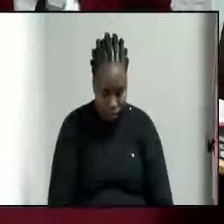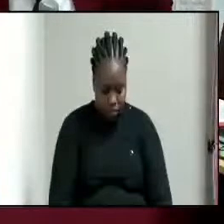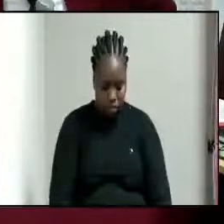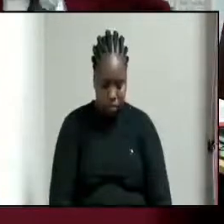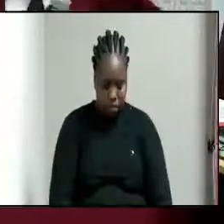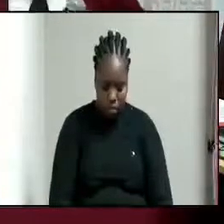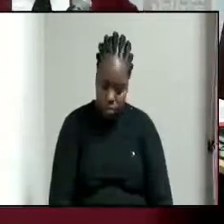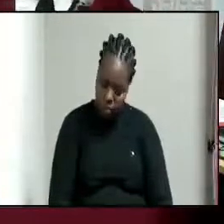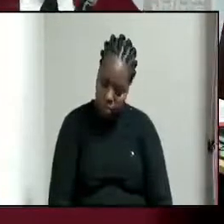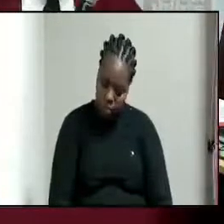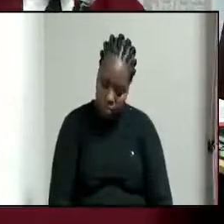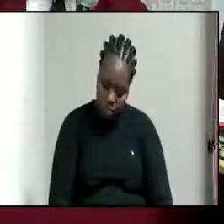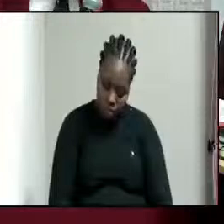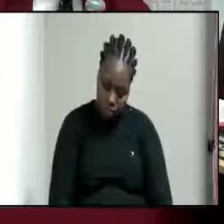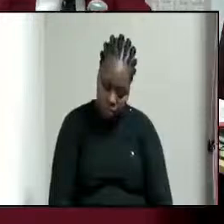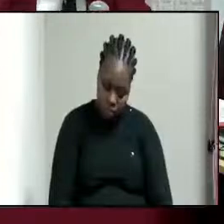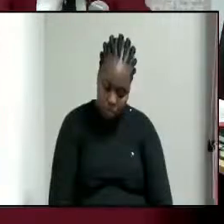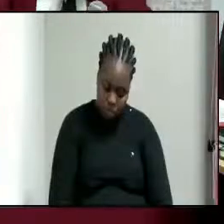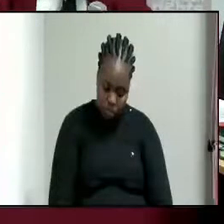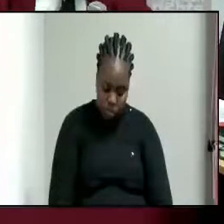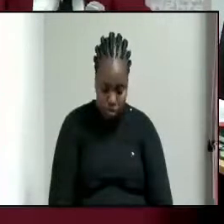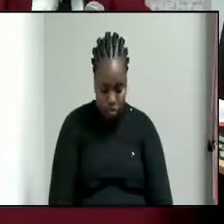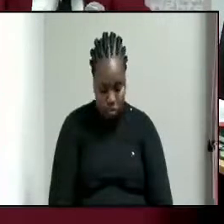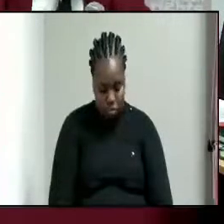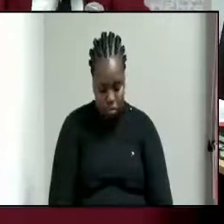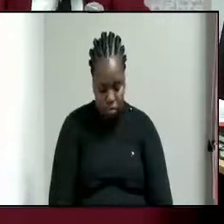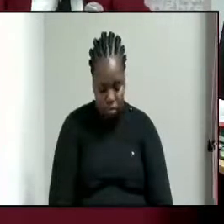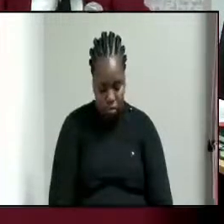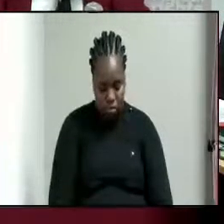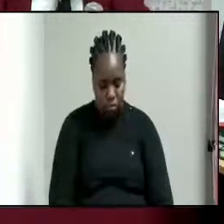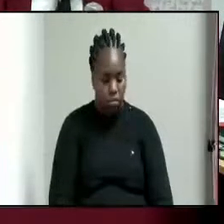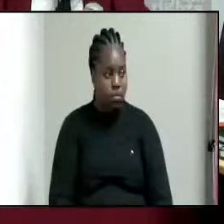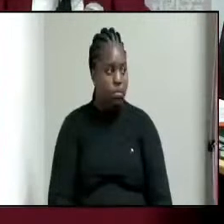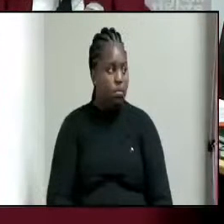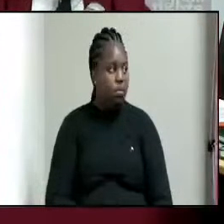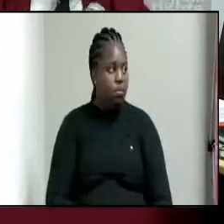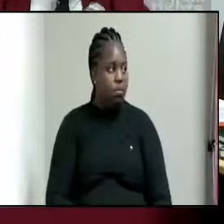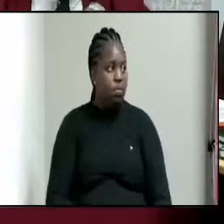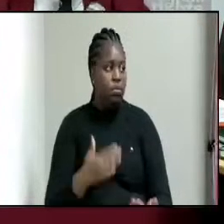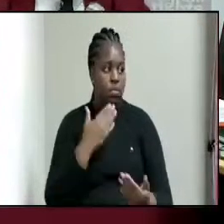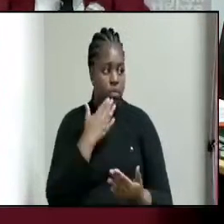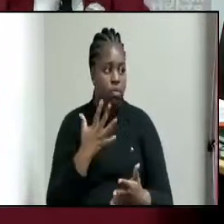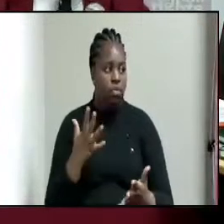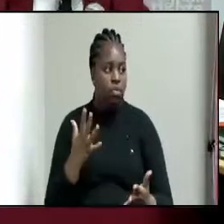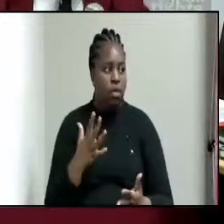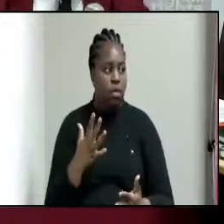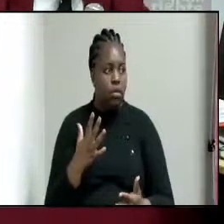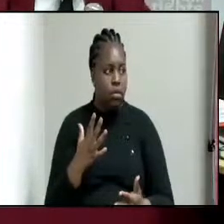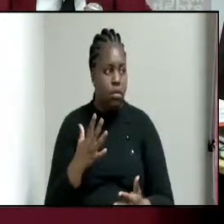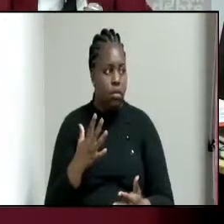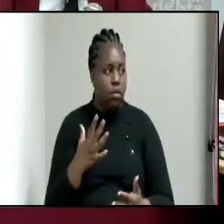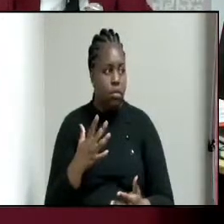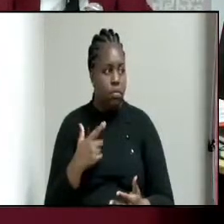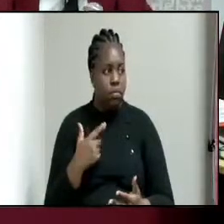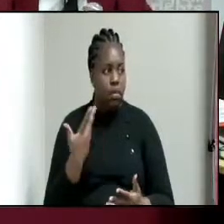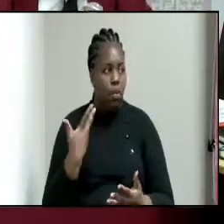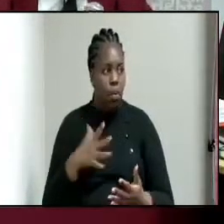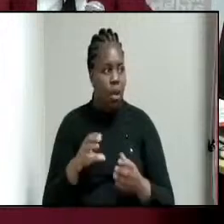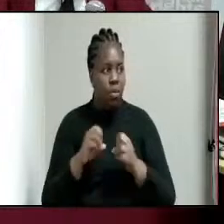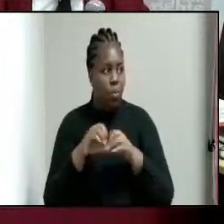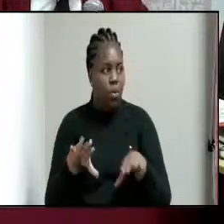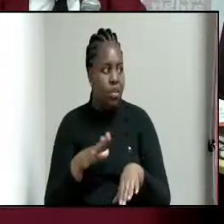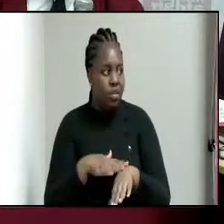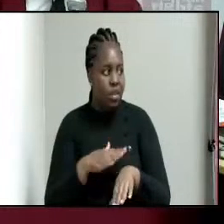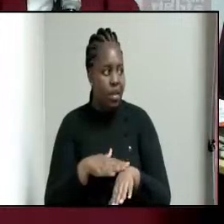Thank you very much, Kacheni. Kacheni, I like you frequently saying, I don't want to